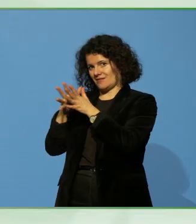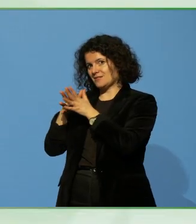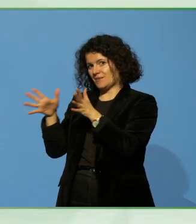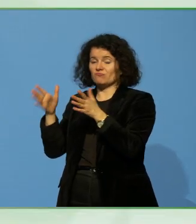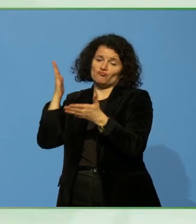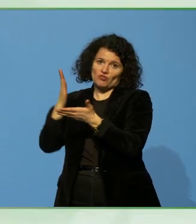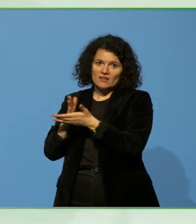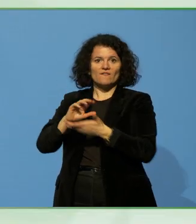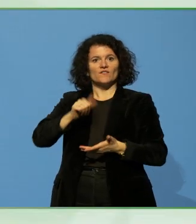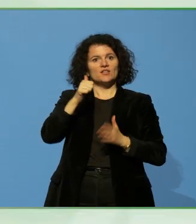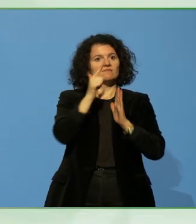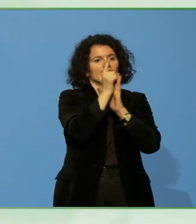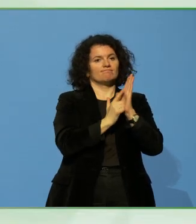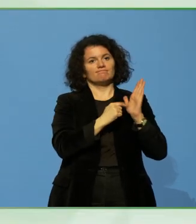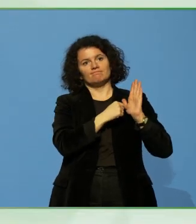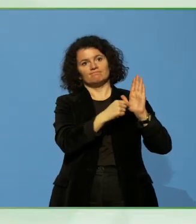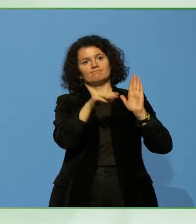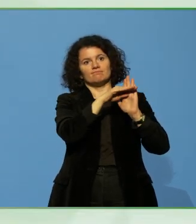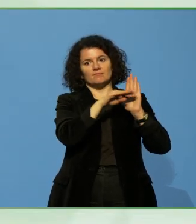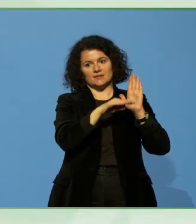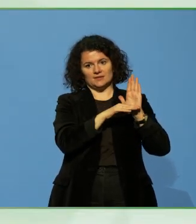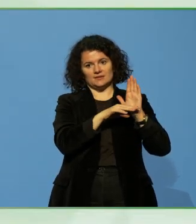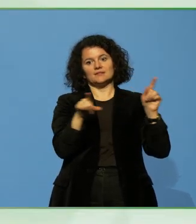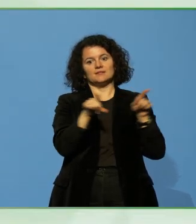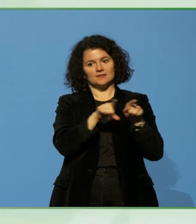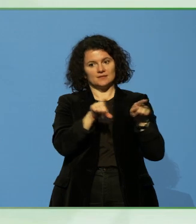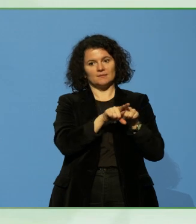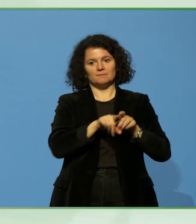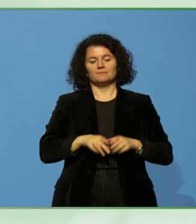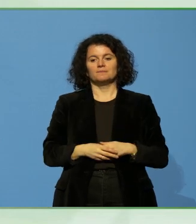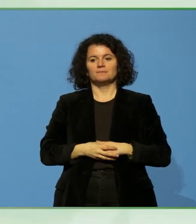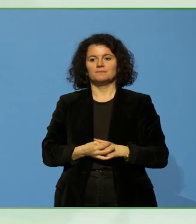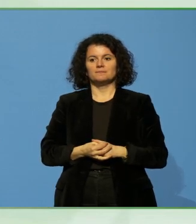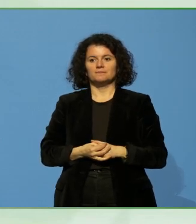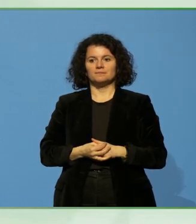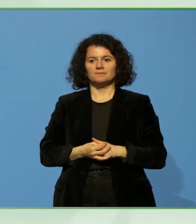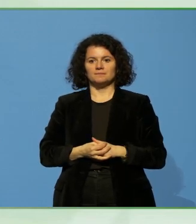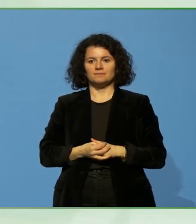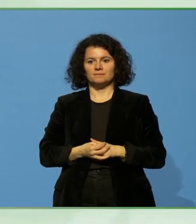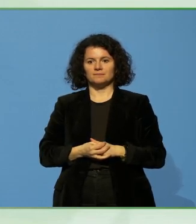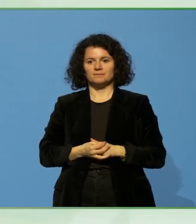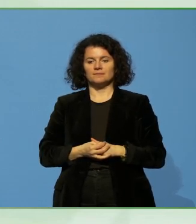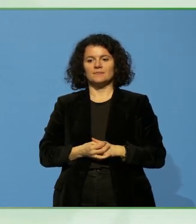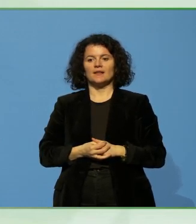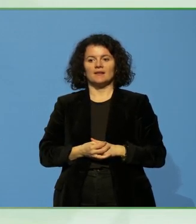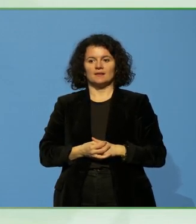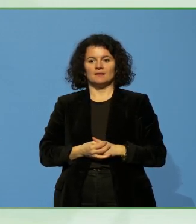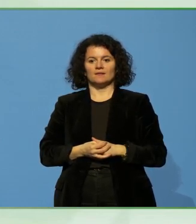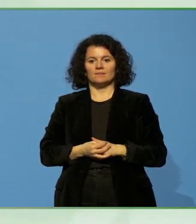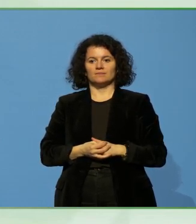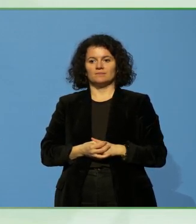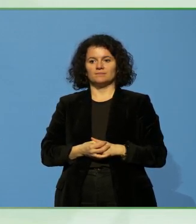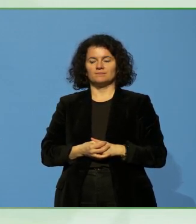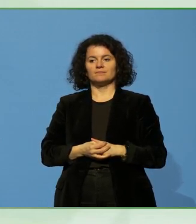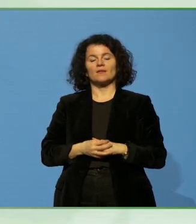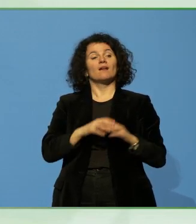where it's important that it concludes, but also that the points that are important for digital financial inclusions are maintained,